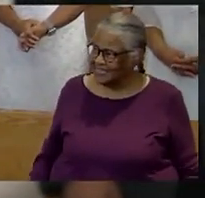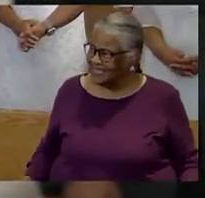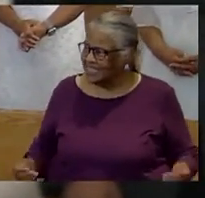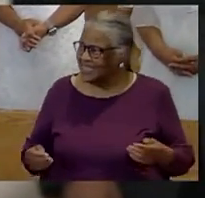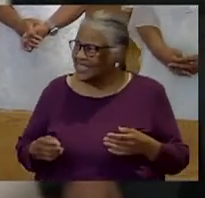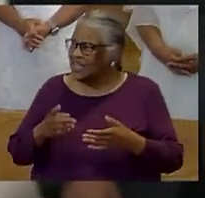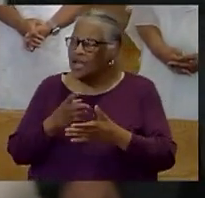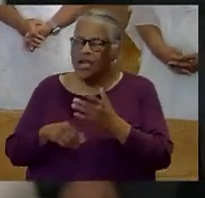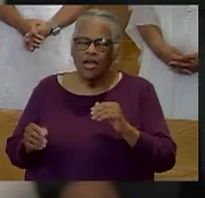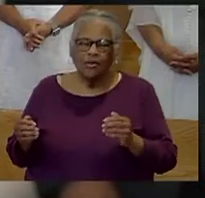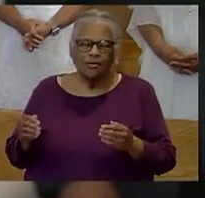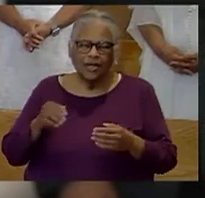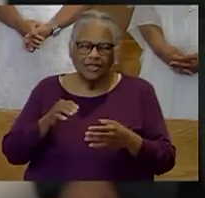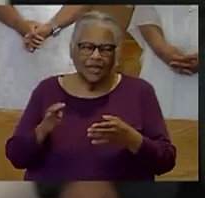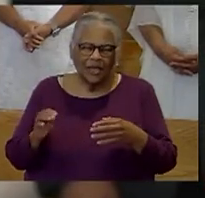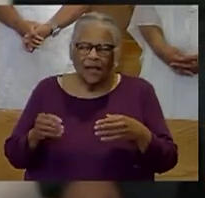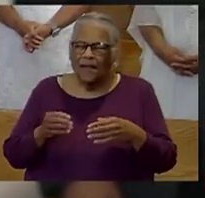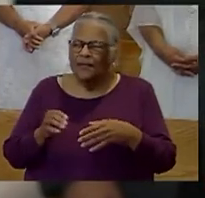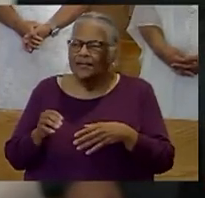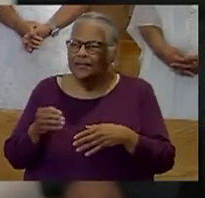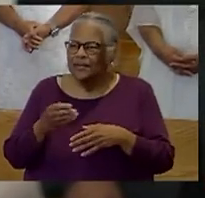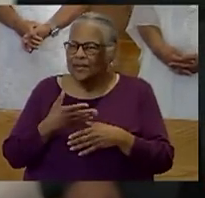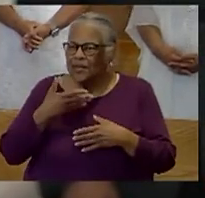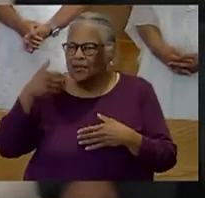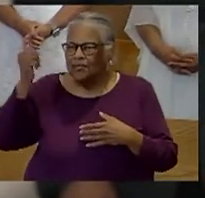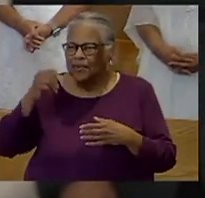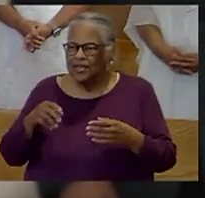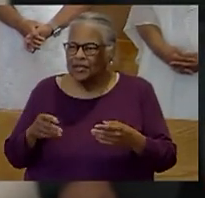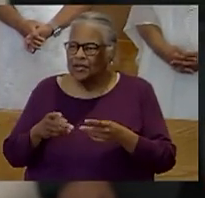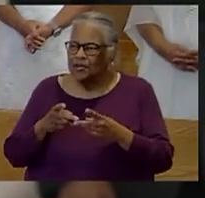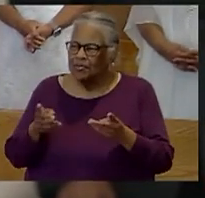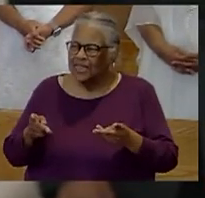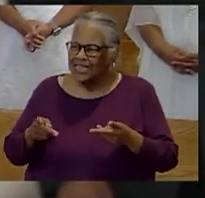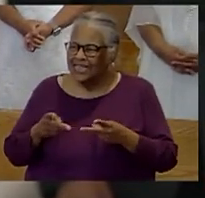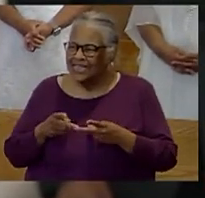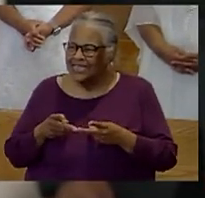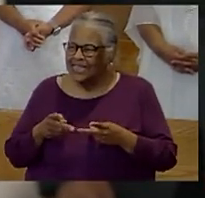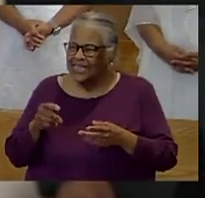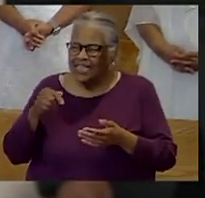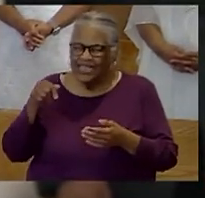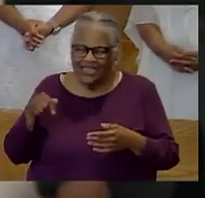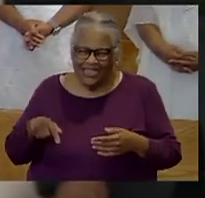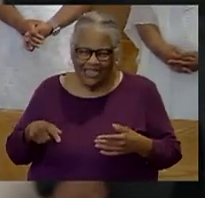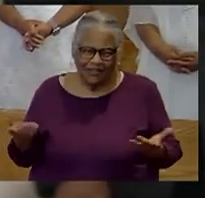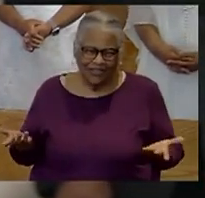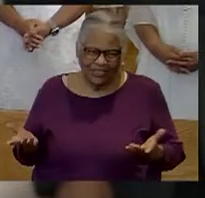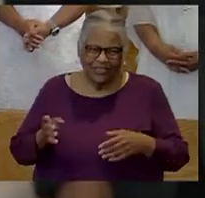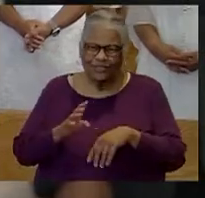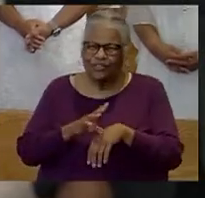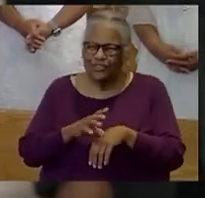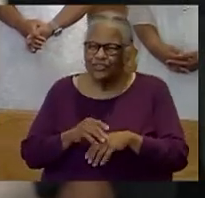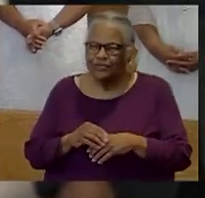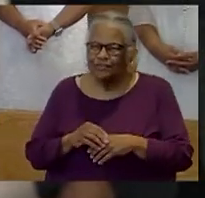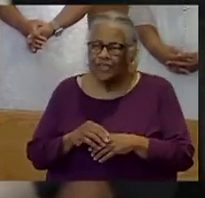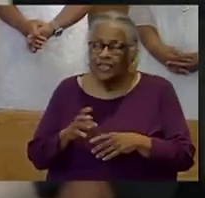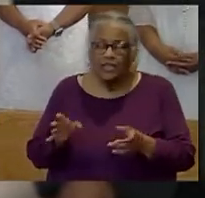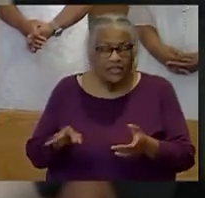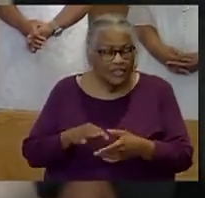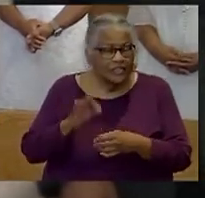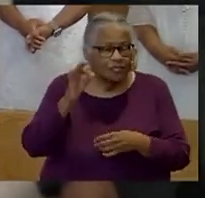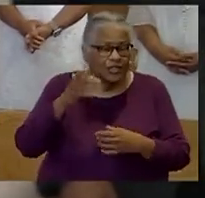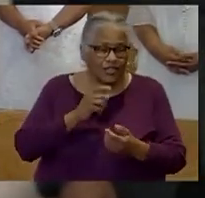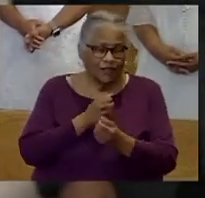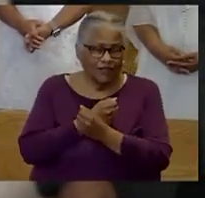And what better place to be unified than here at the Mount Pleasant Baptist Church? So in the spirit of love